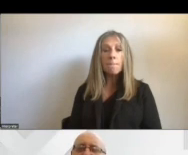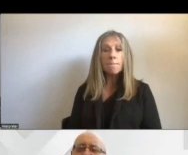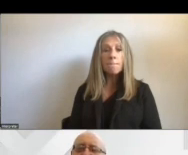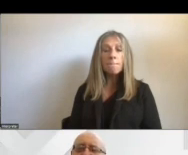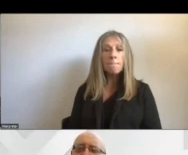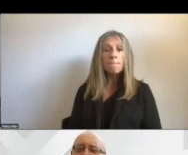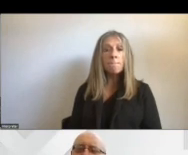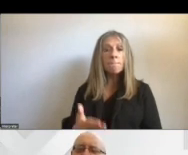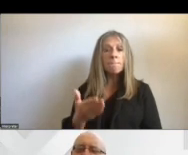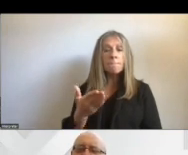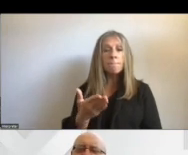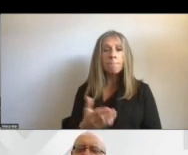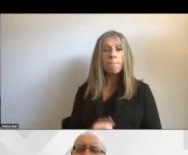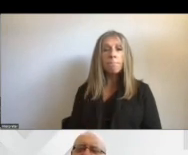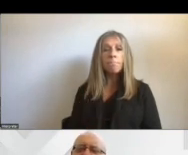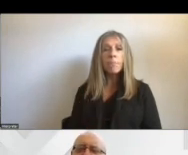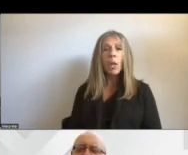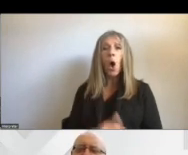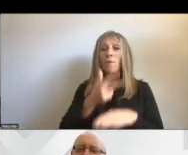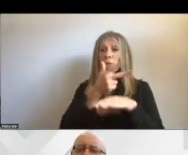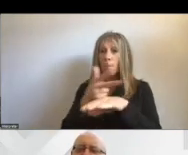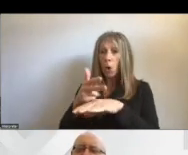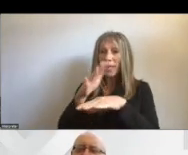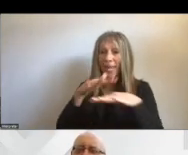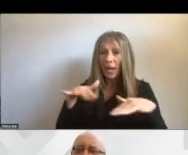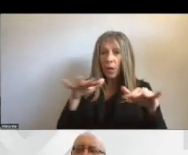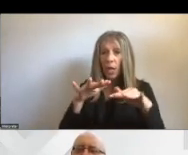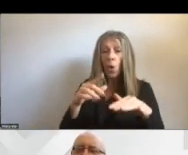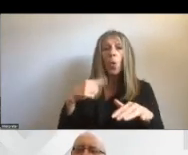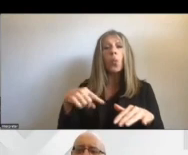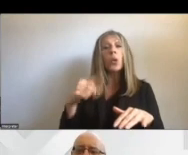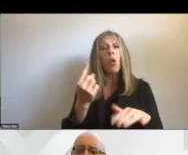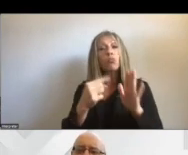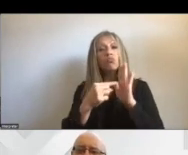Transit stops and transit shelters. We're now into R309.